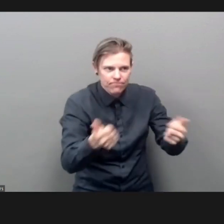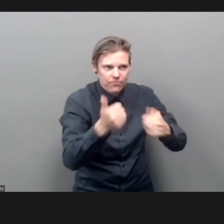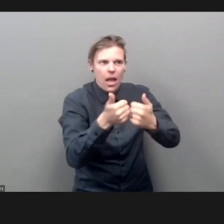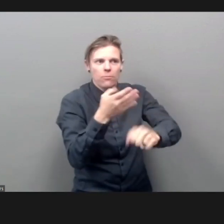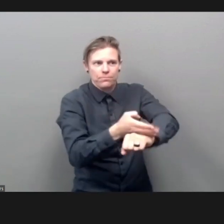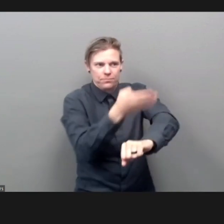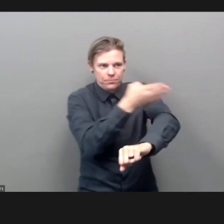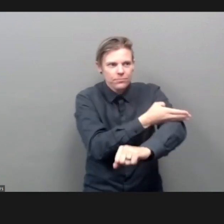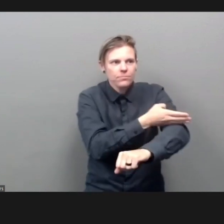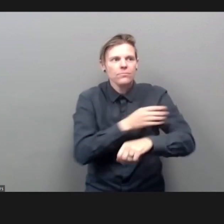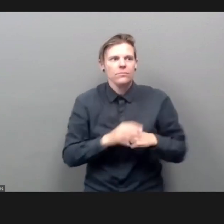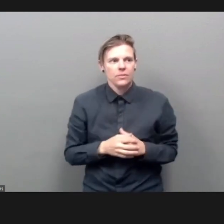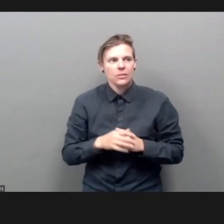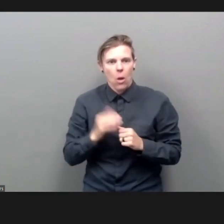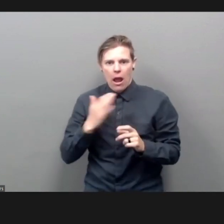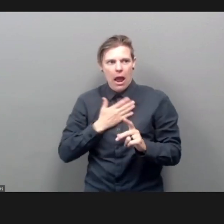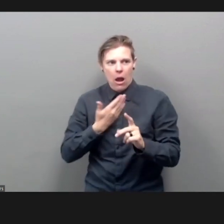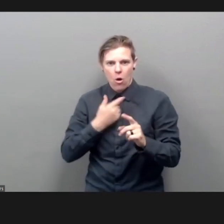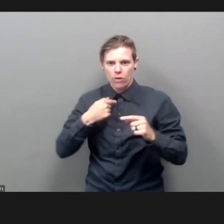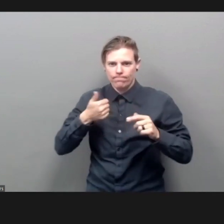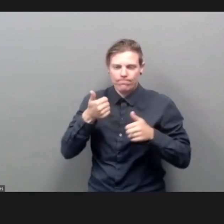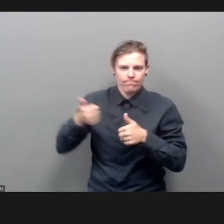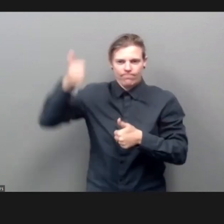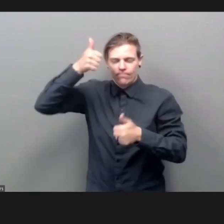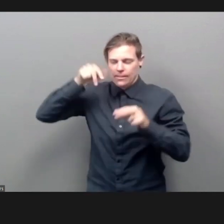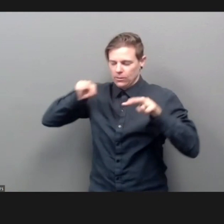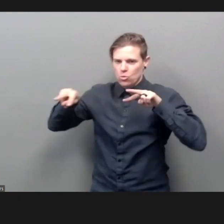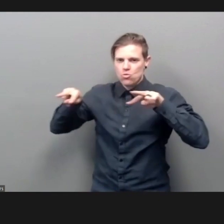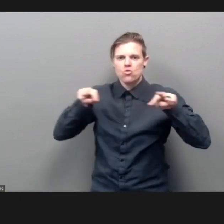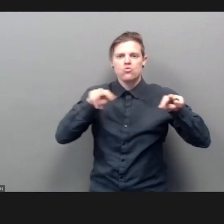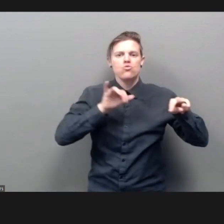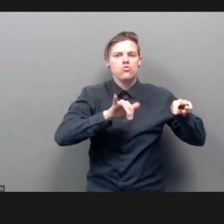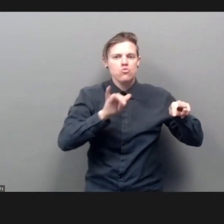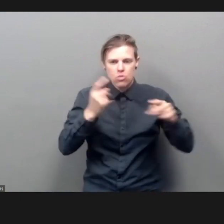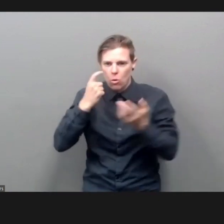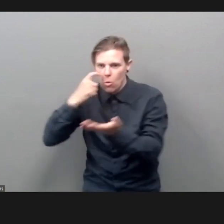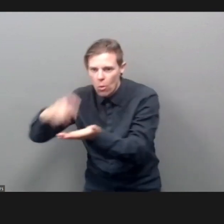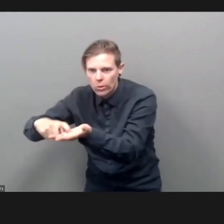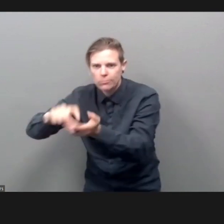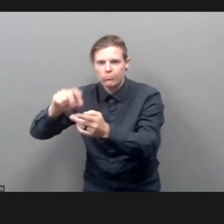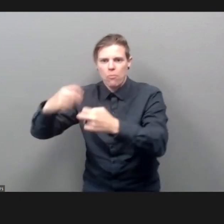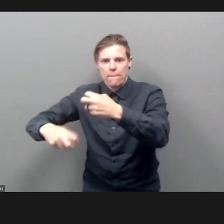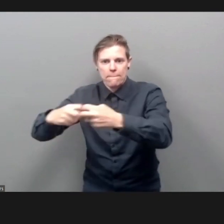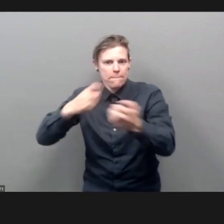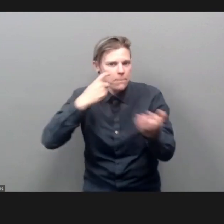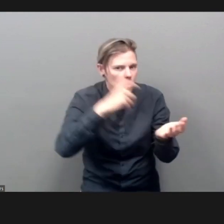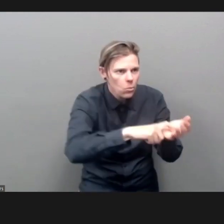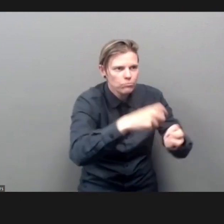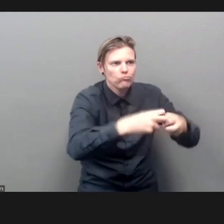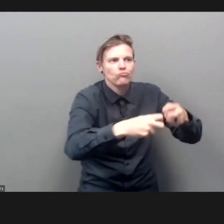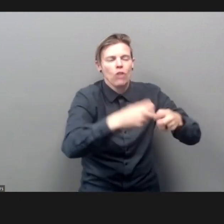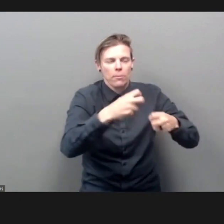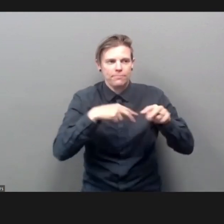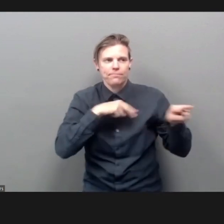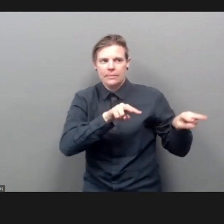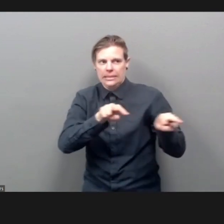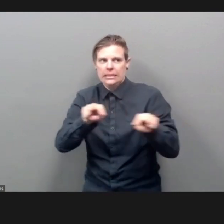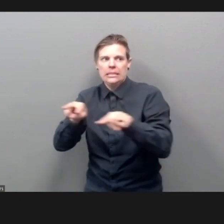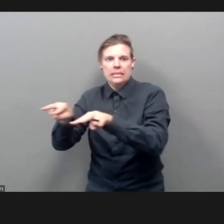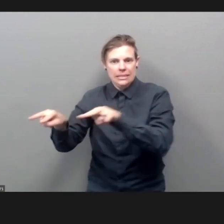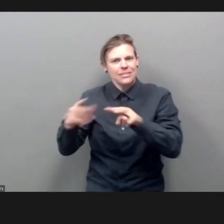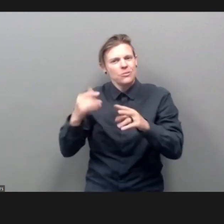to every New Mexican directly. We've long believed that these vaccines are